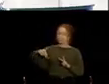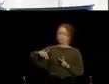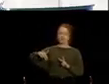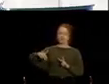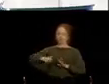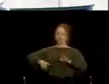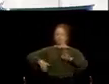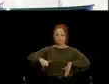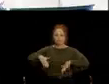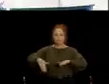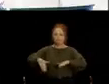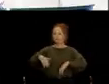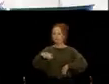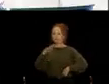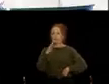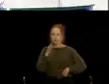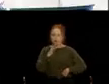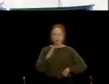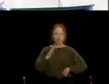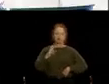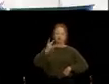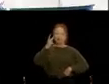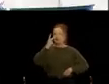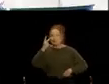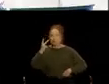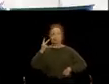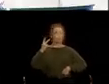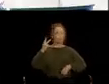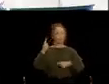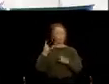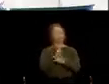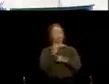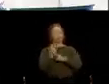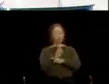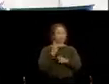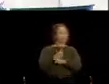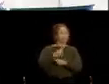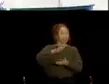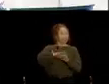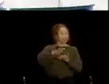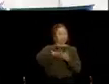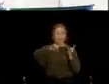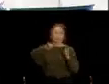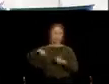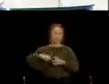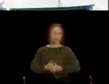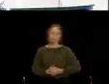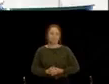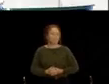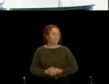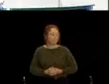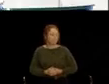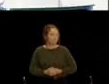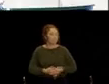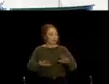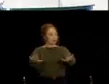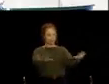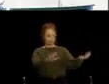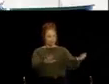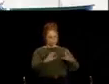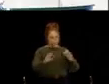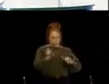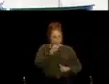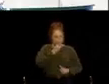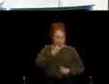talk, see, or go to a regular school. Now, of course, there's nothing inherently wrong with any of